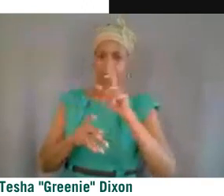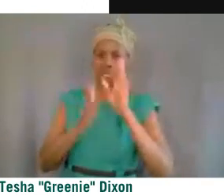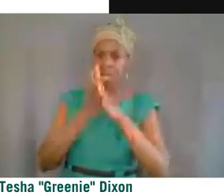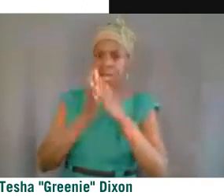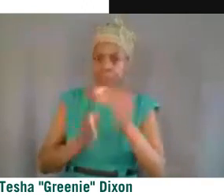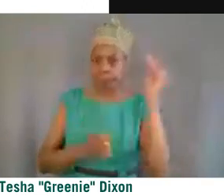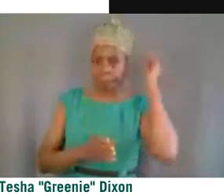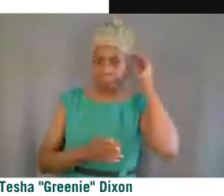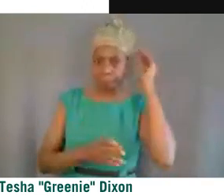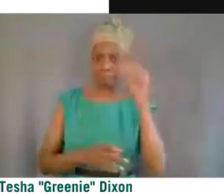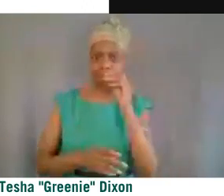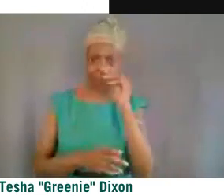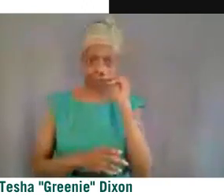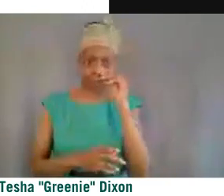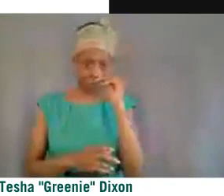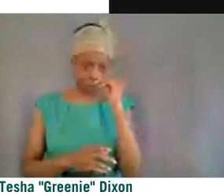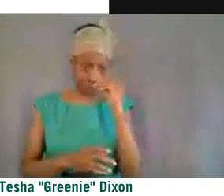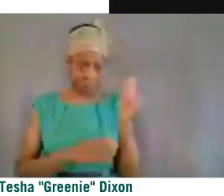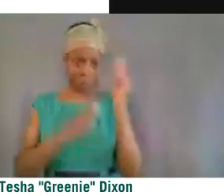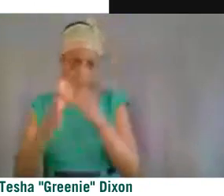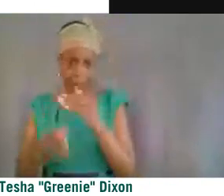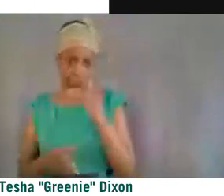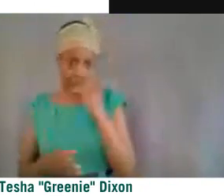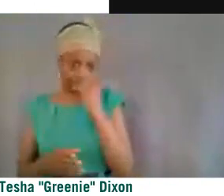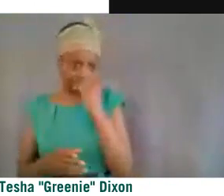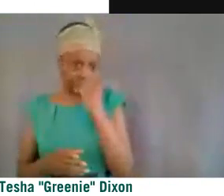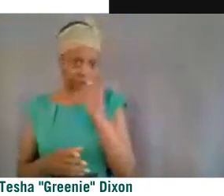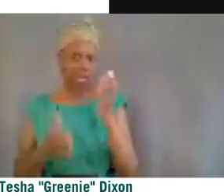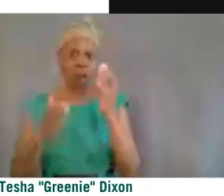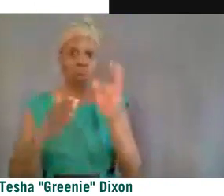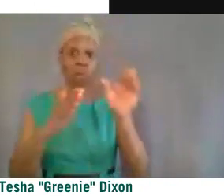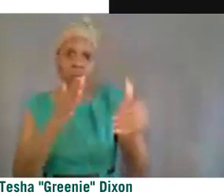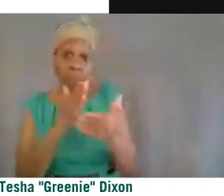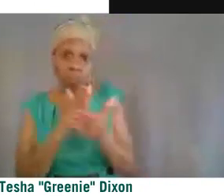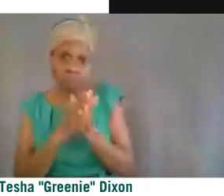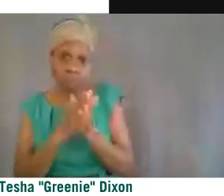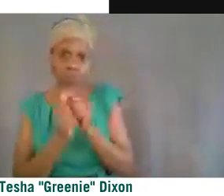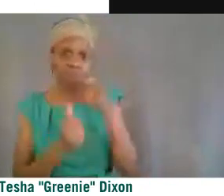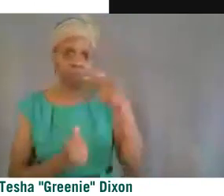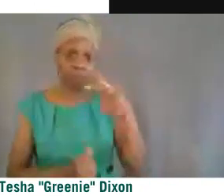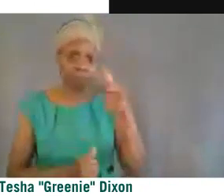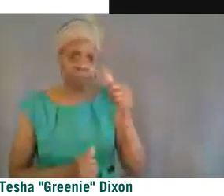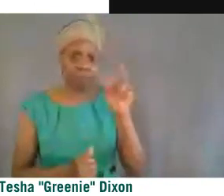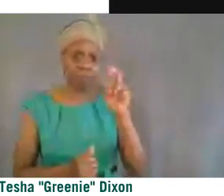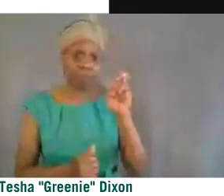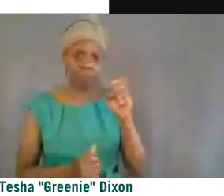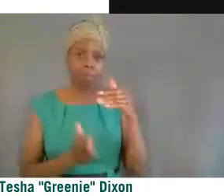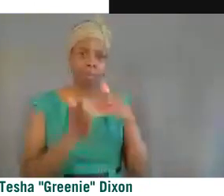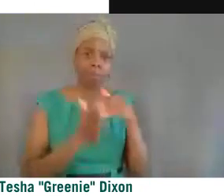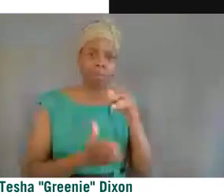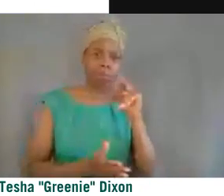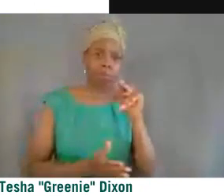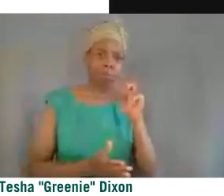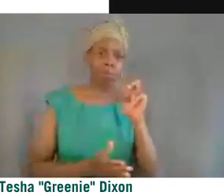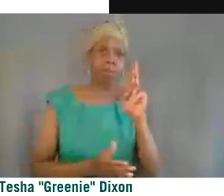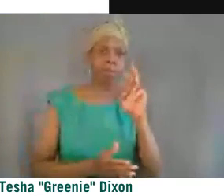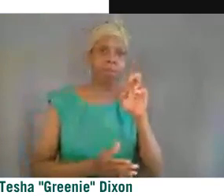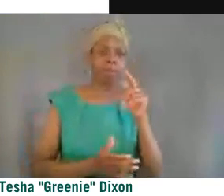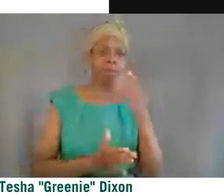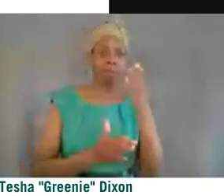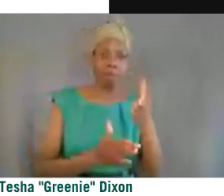Okay. So I just wanted to tag on with Gary, with Dr. Norris there, in terms of the conversation